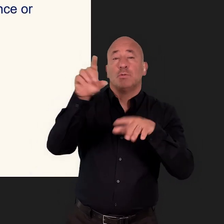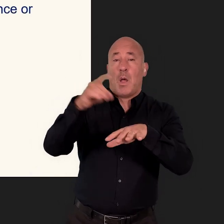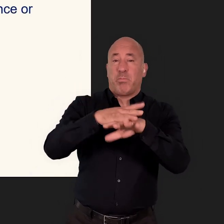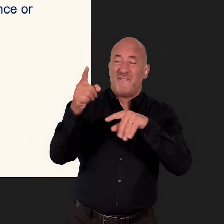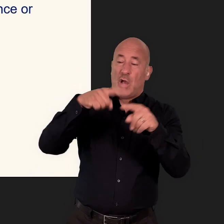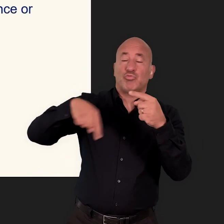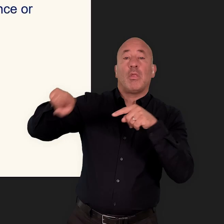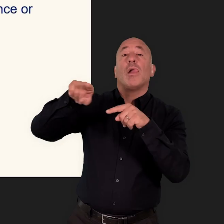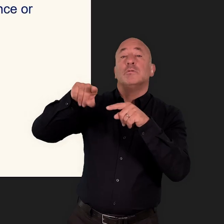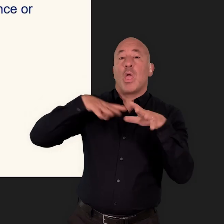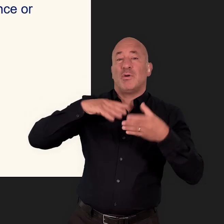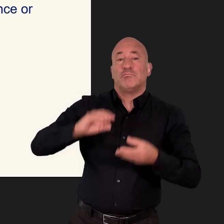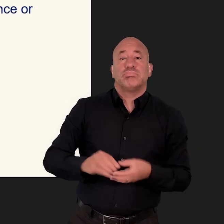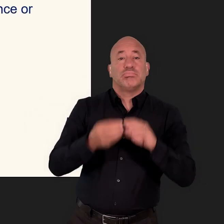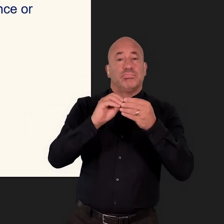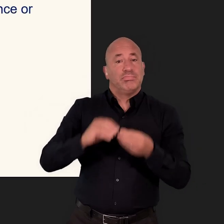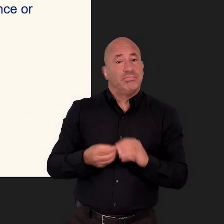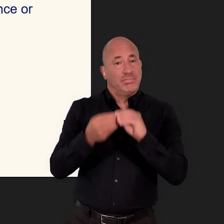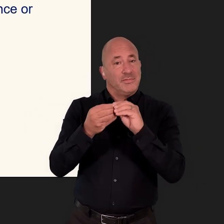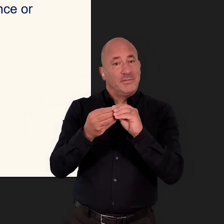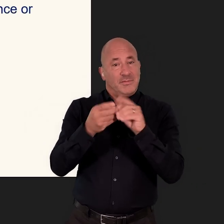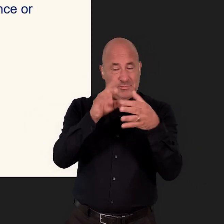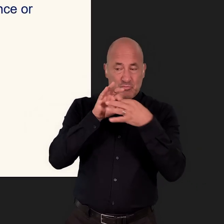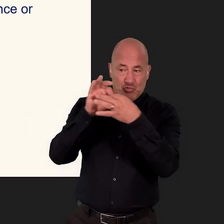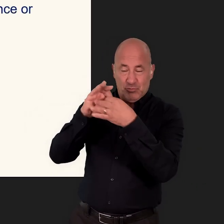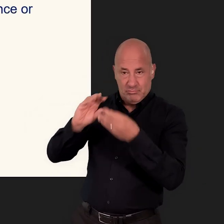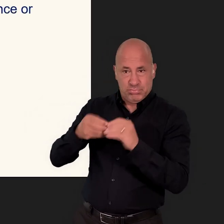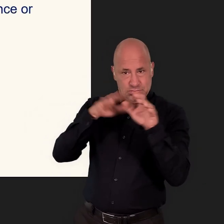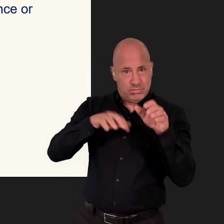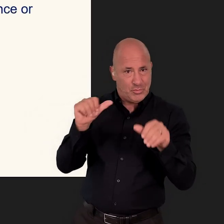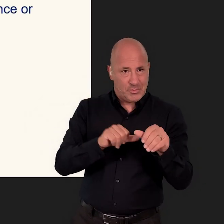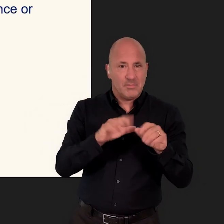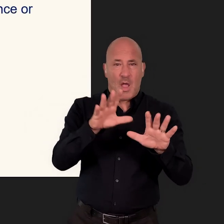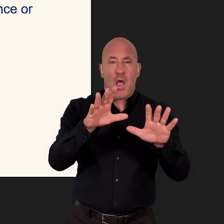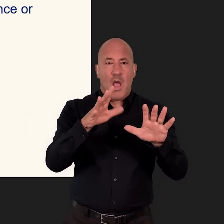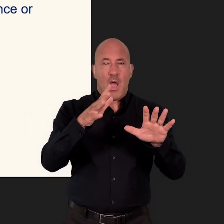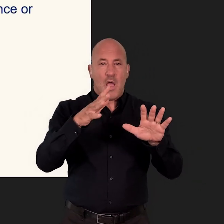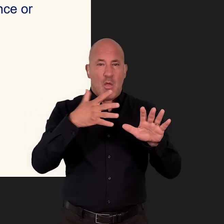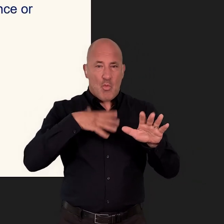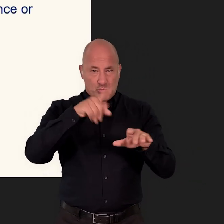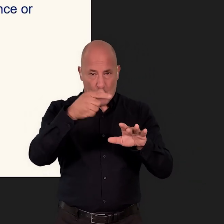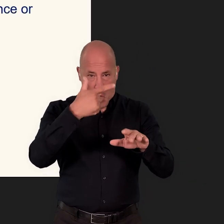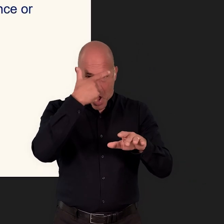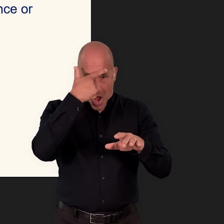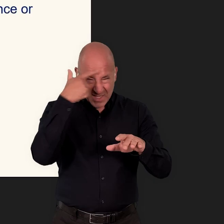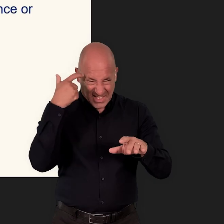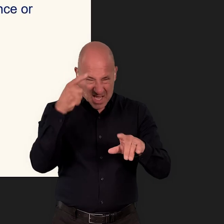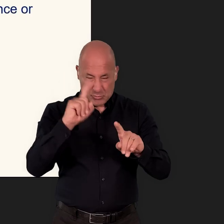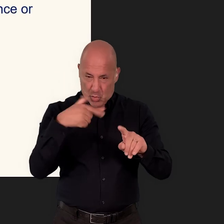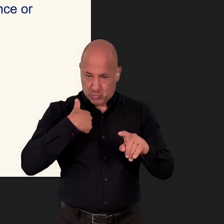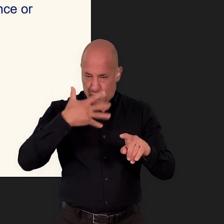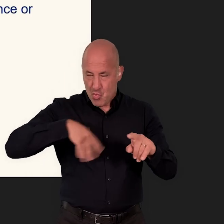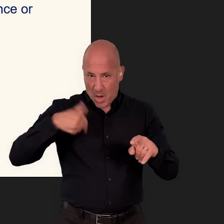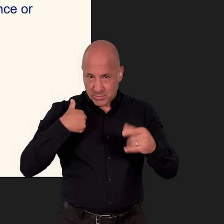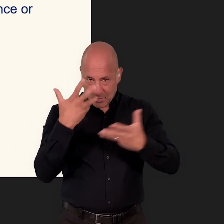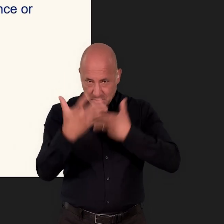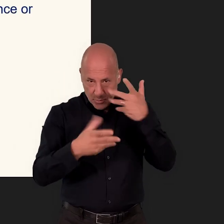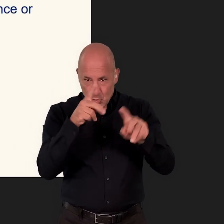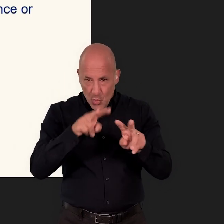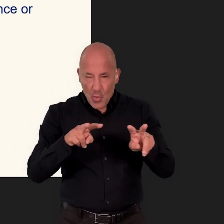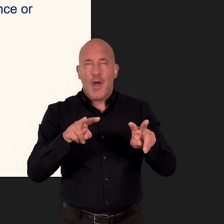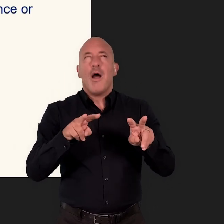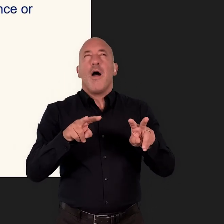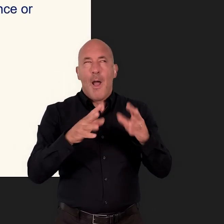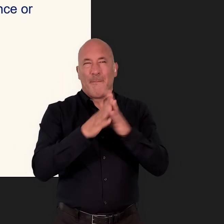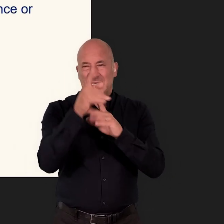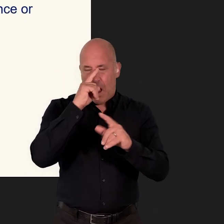majority of these documents should be produced by the professionals you are working with. However, we want to make sure that applicants